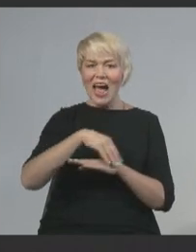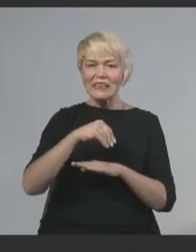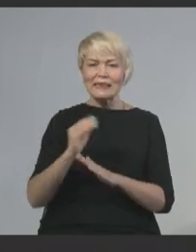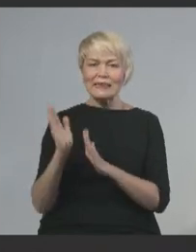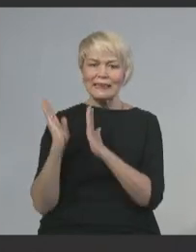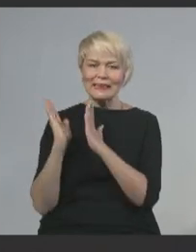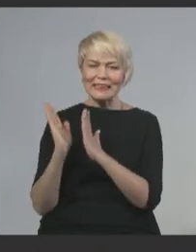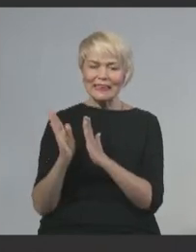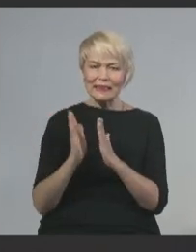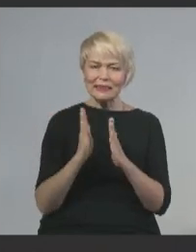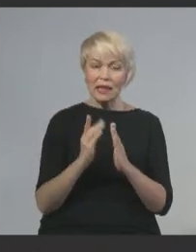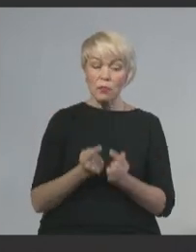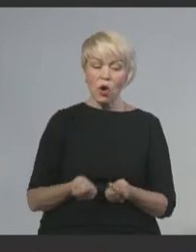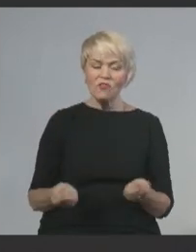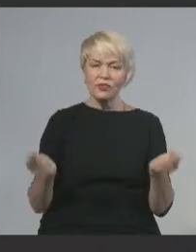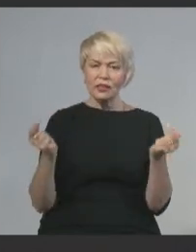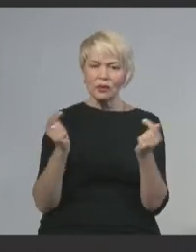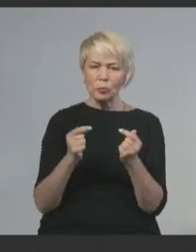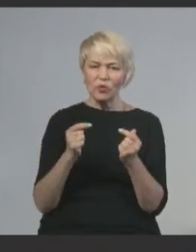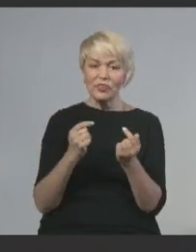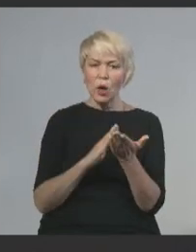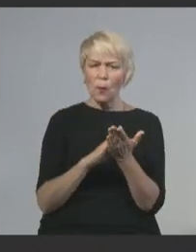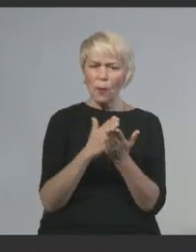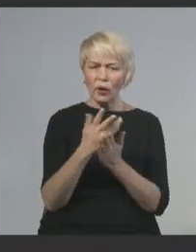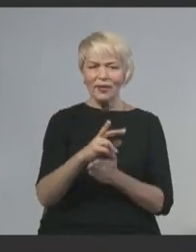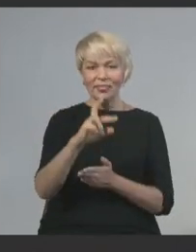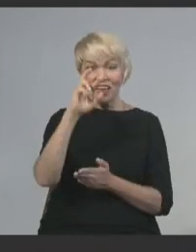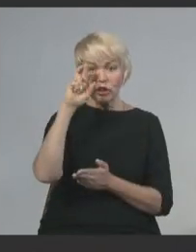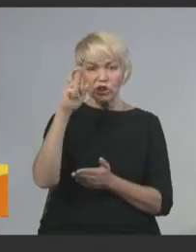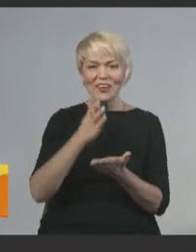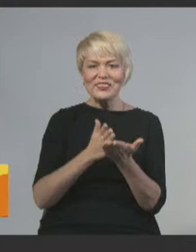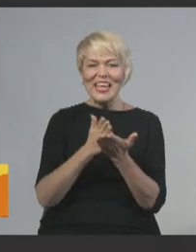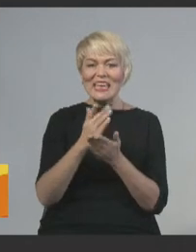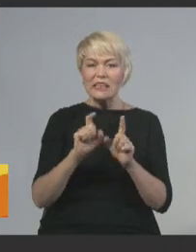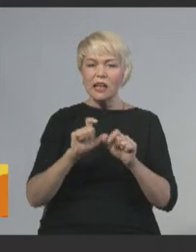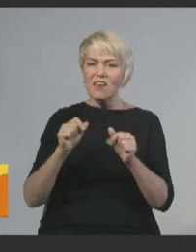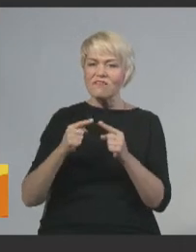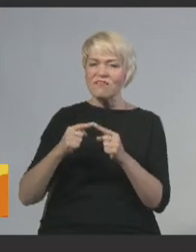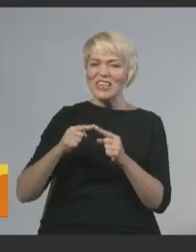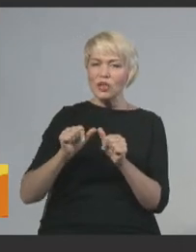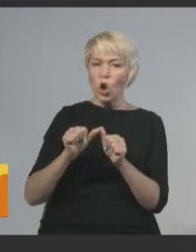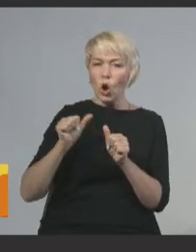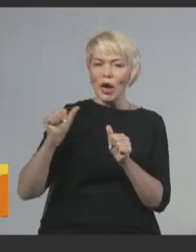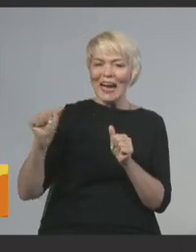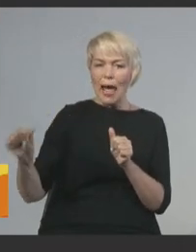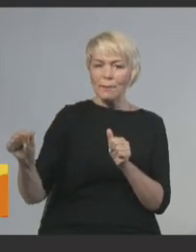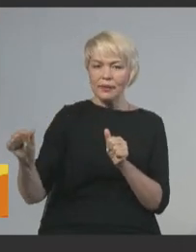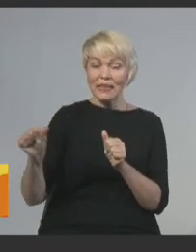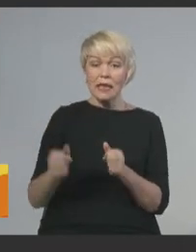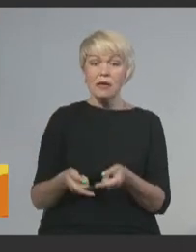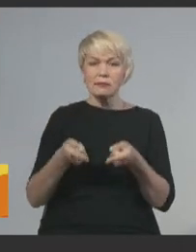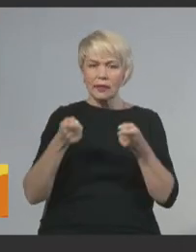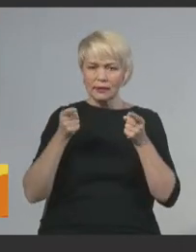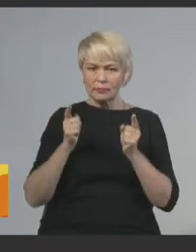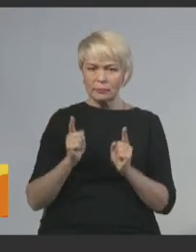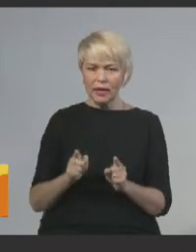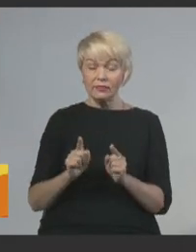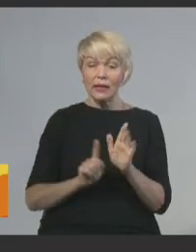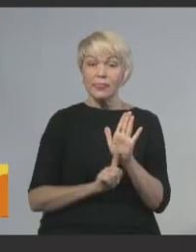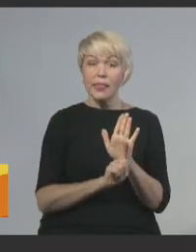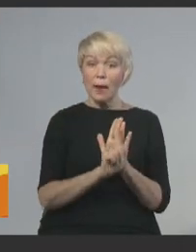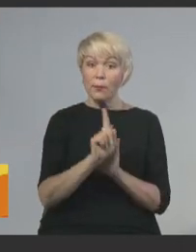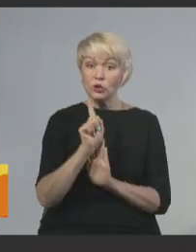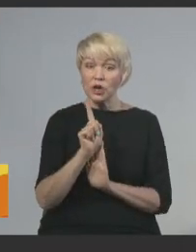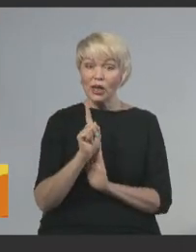and sort of the institutions are separated and we never had a political answer in the beginning we had